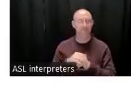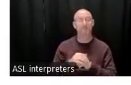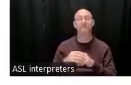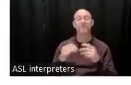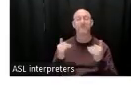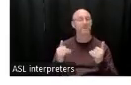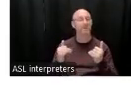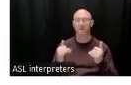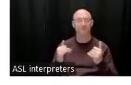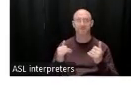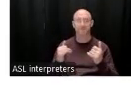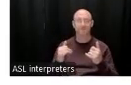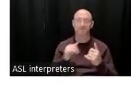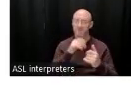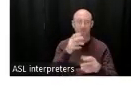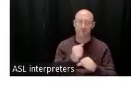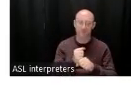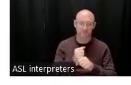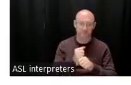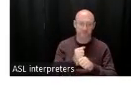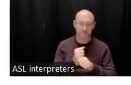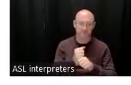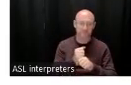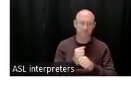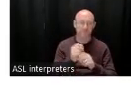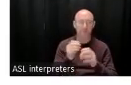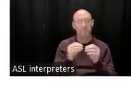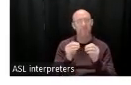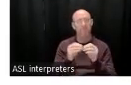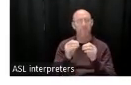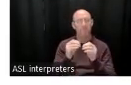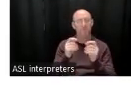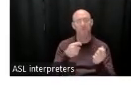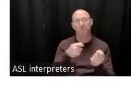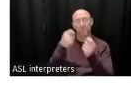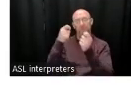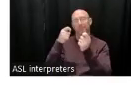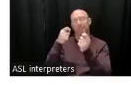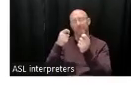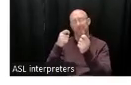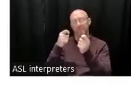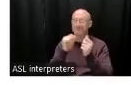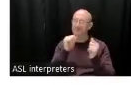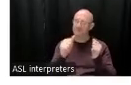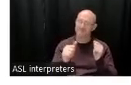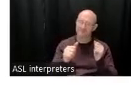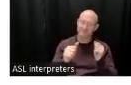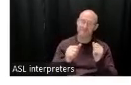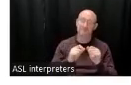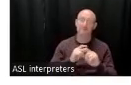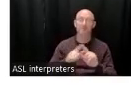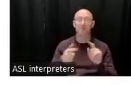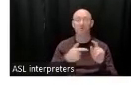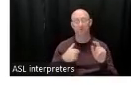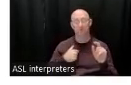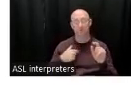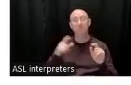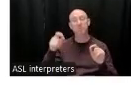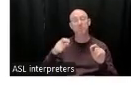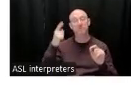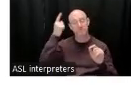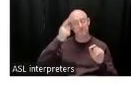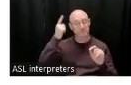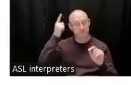won't receive like an extra good numerical score, but we should ideally